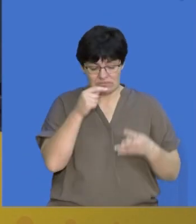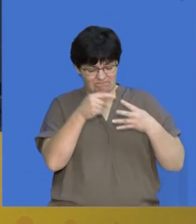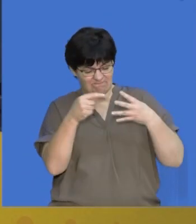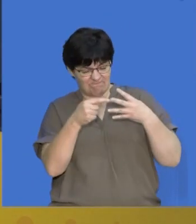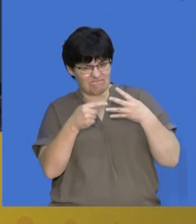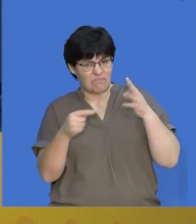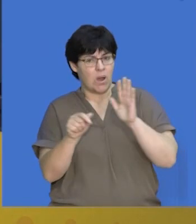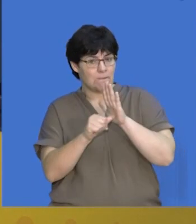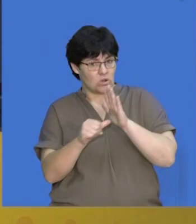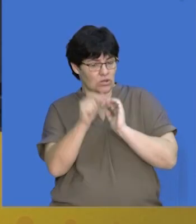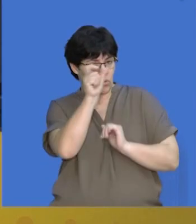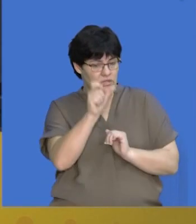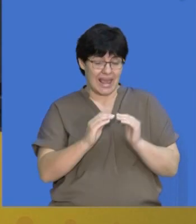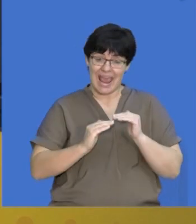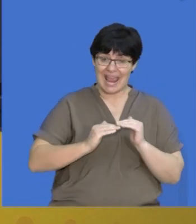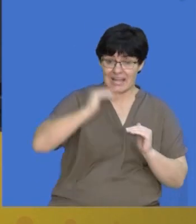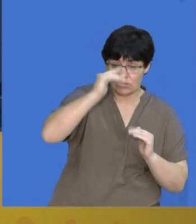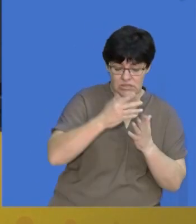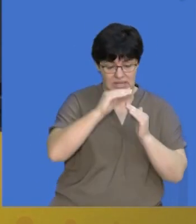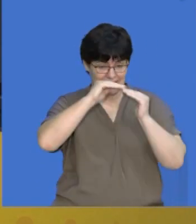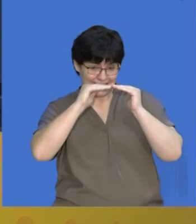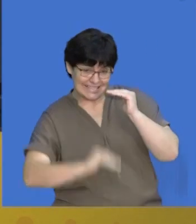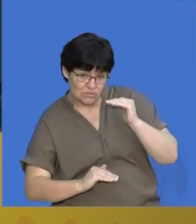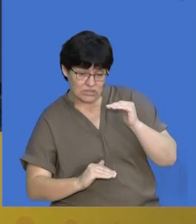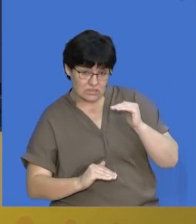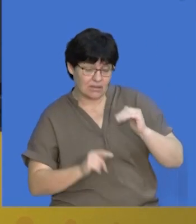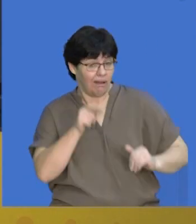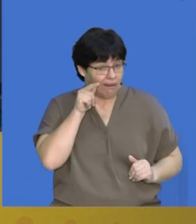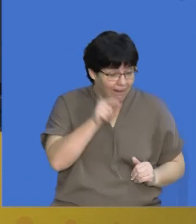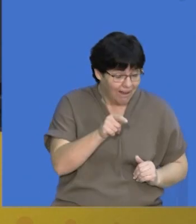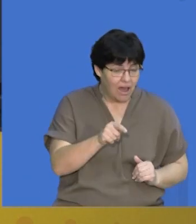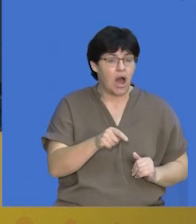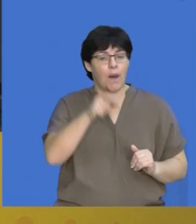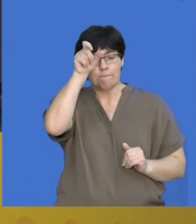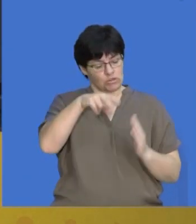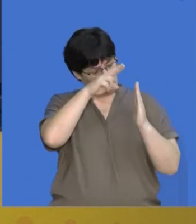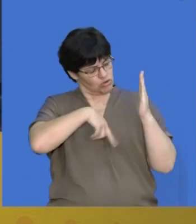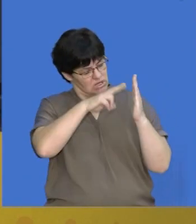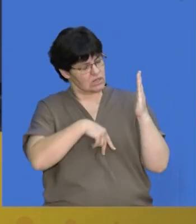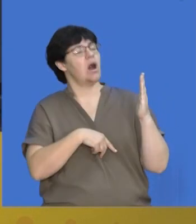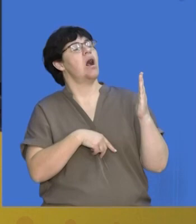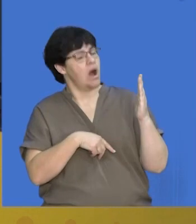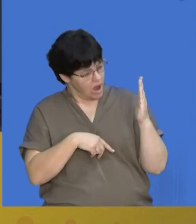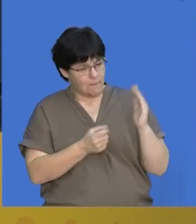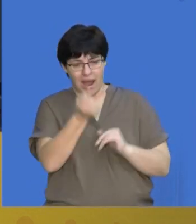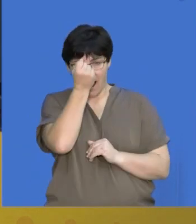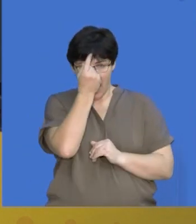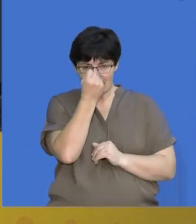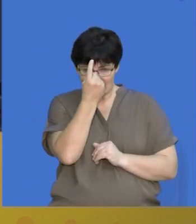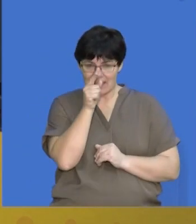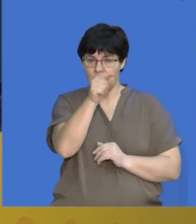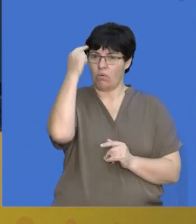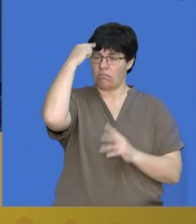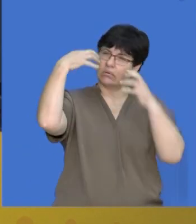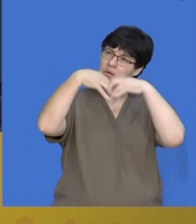keywords, increasing, decreasing, it helps the reader of your responses better understand how